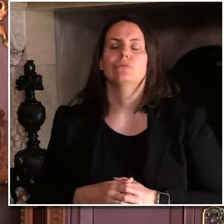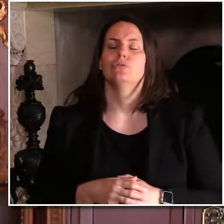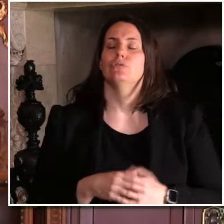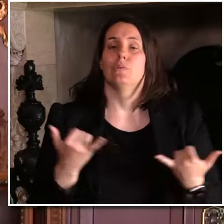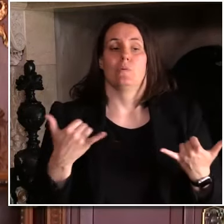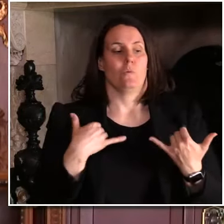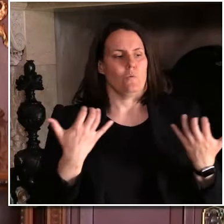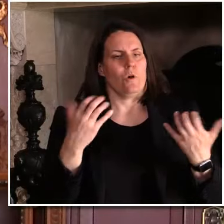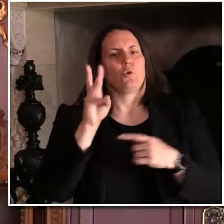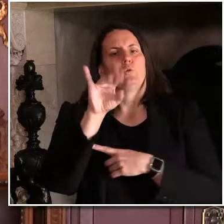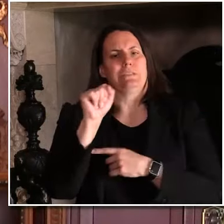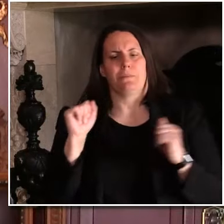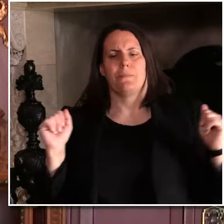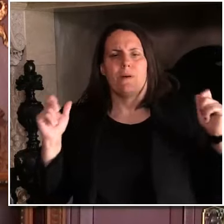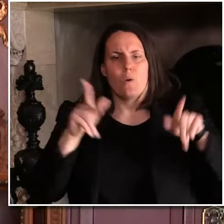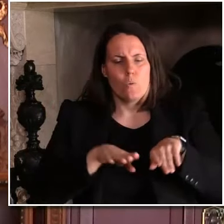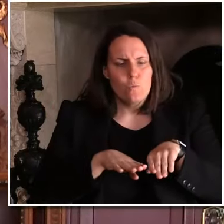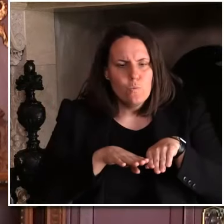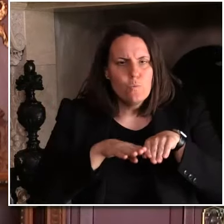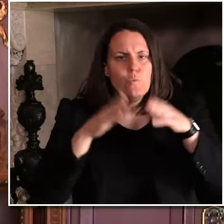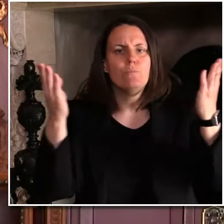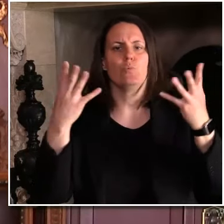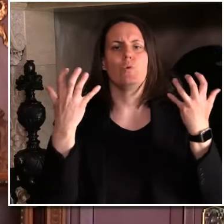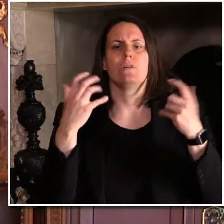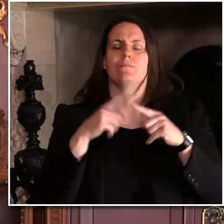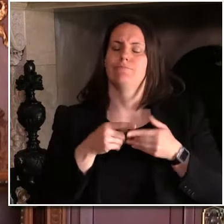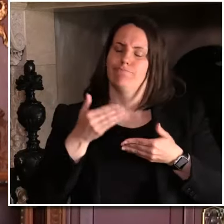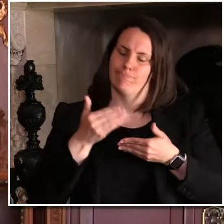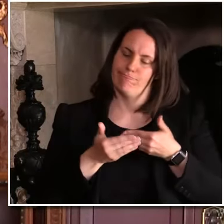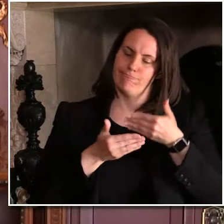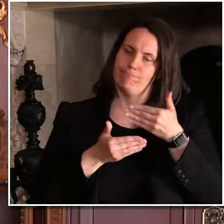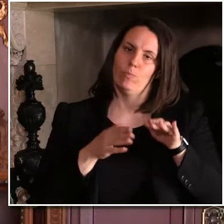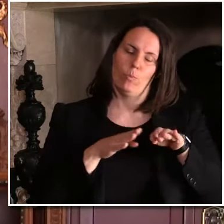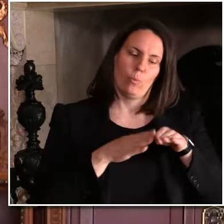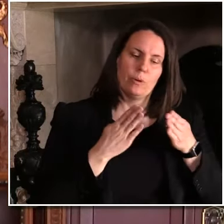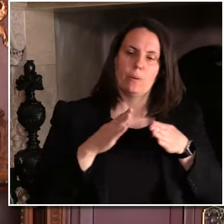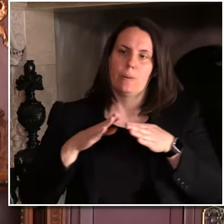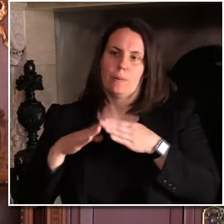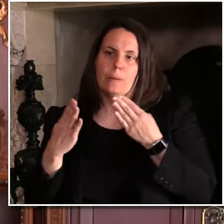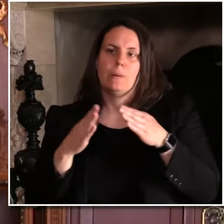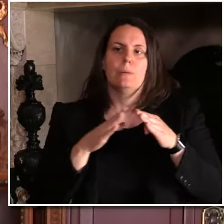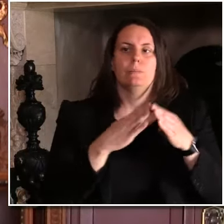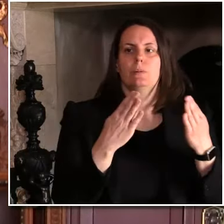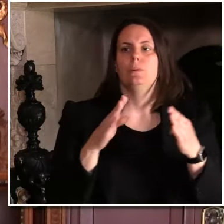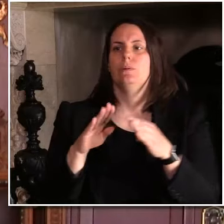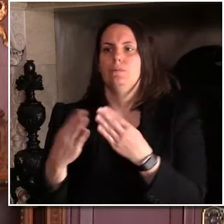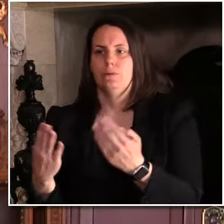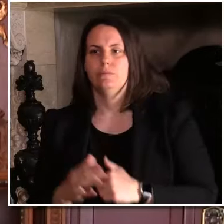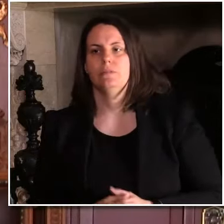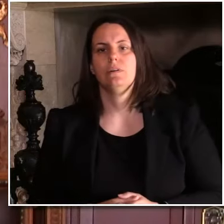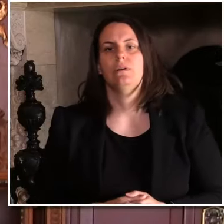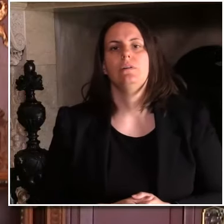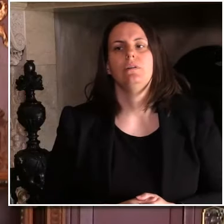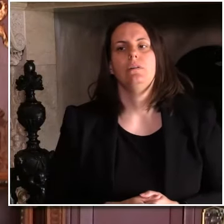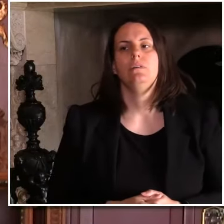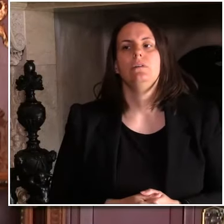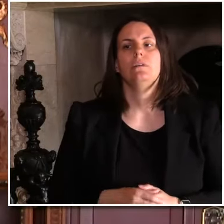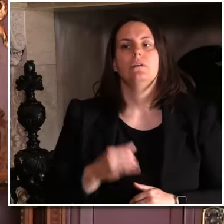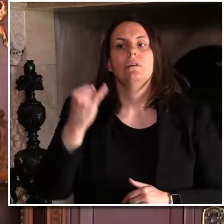then and deal with individuals that have the virus rather than masses of